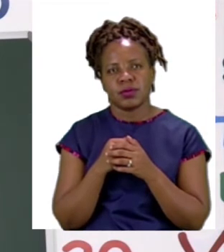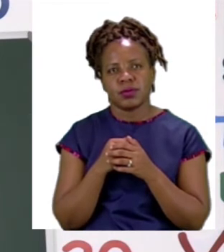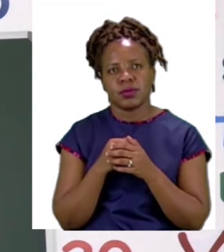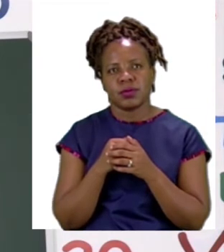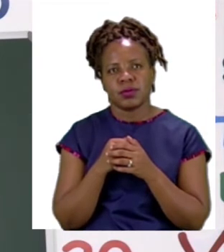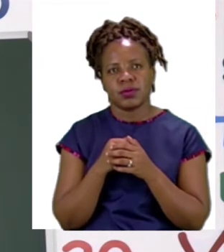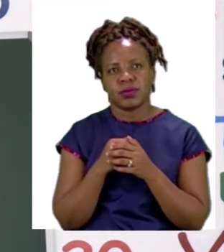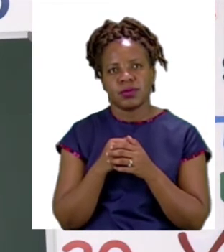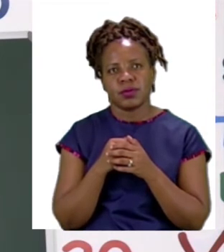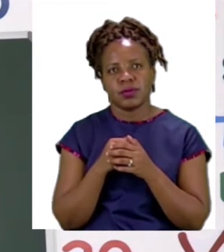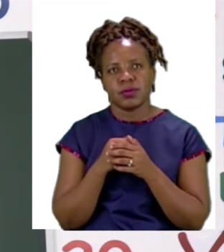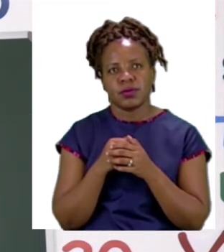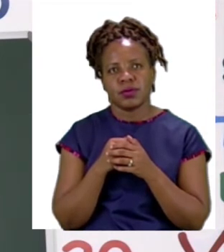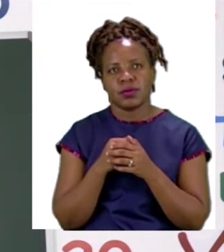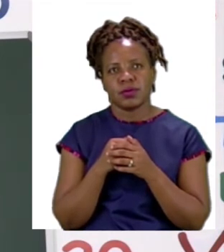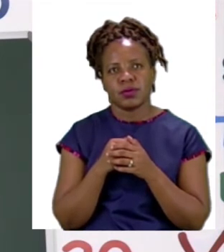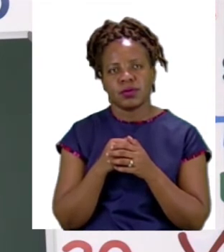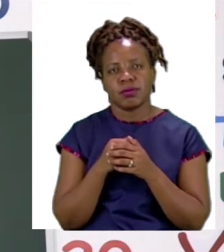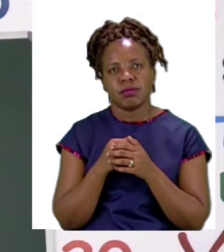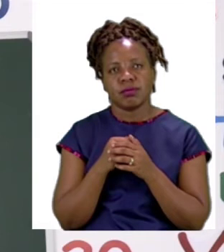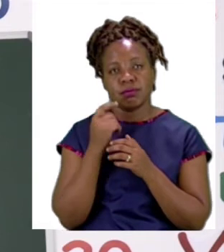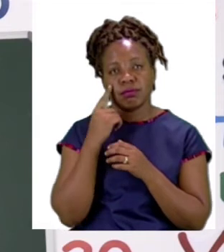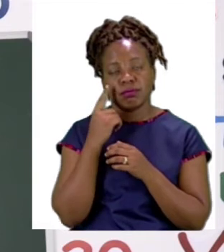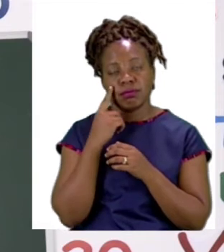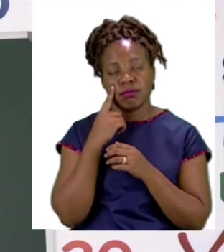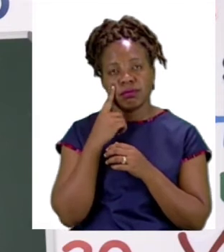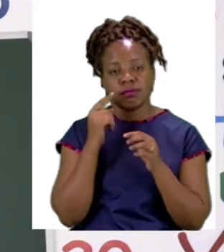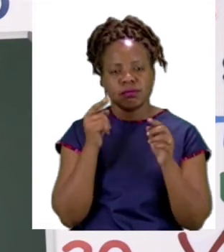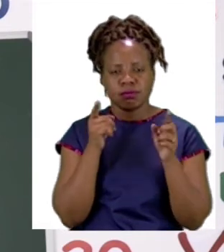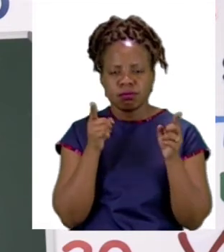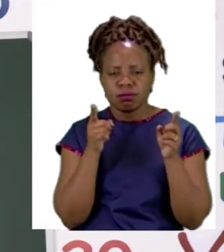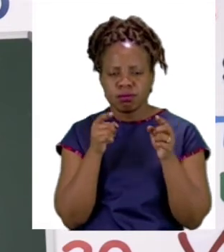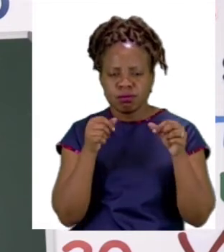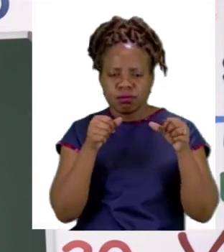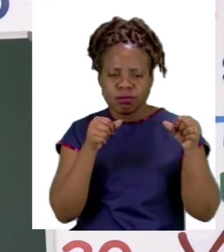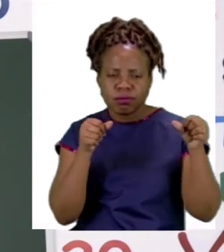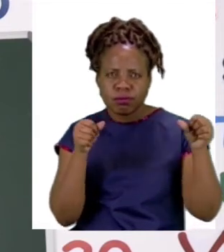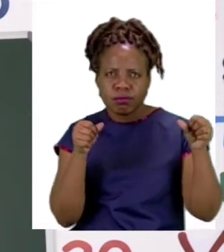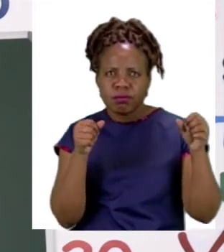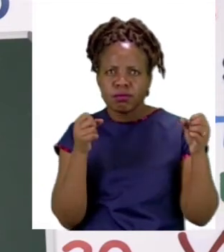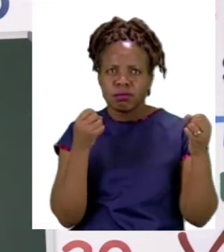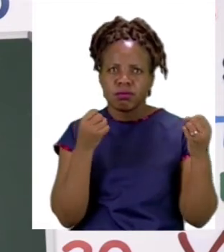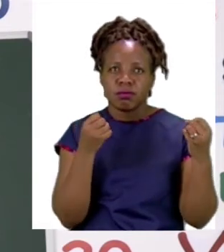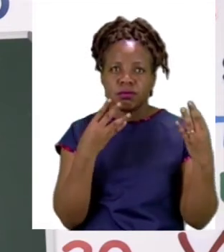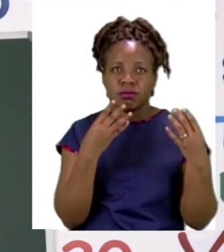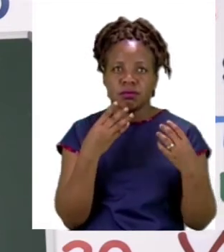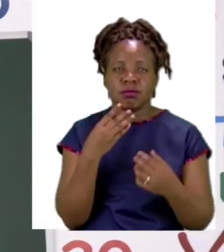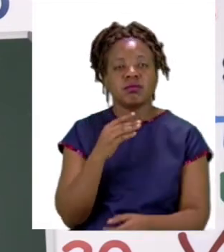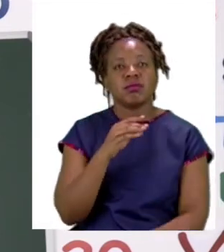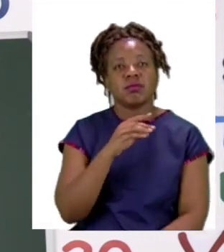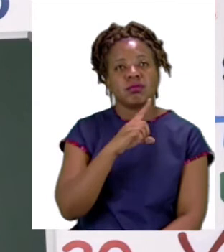check with my eyes, I can see that the pencil is 10